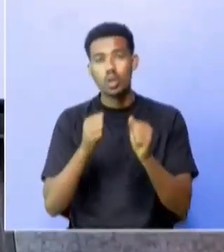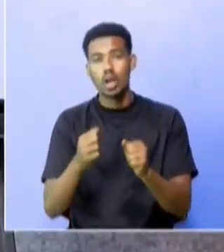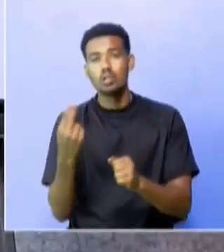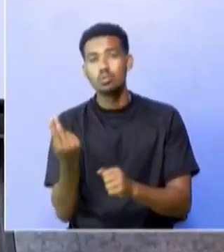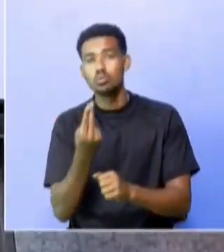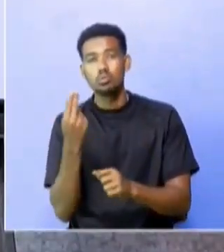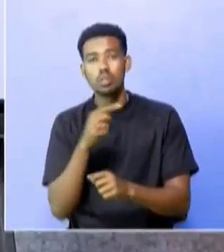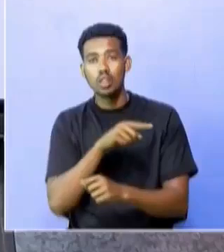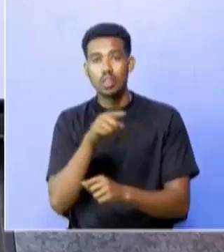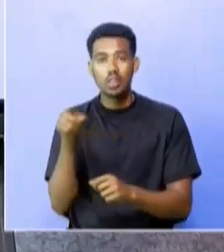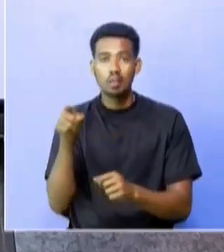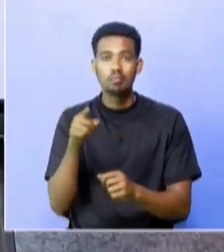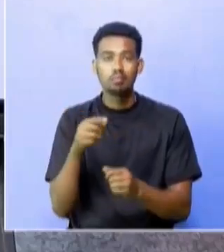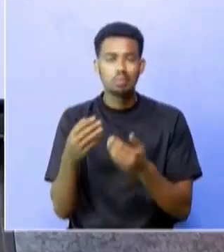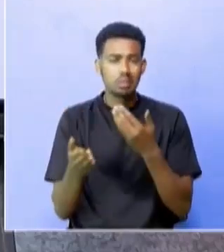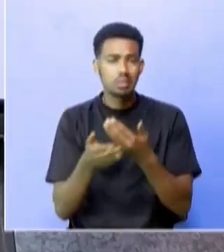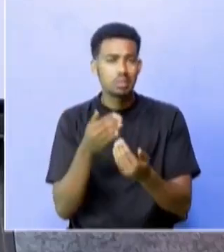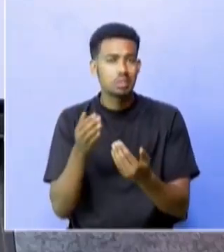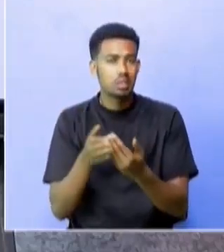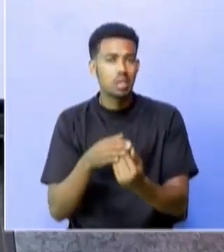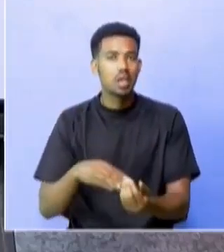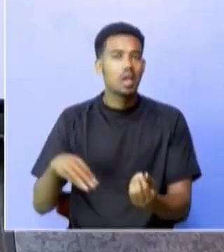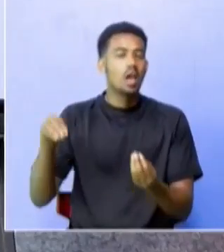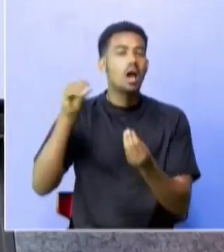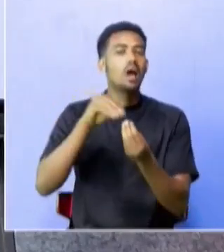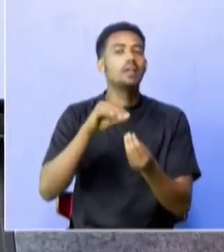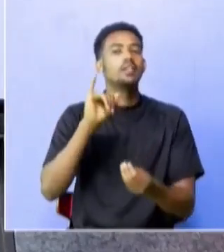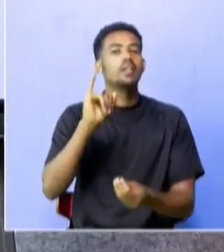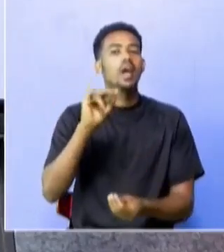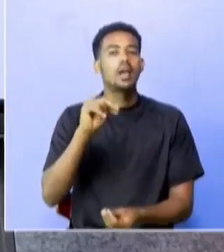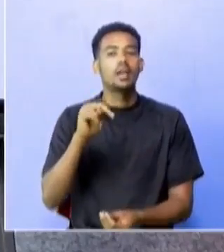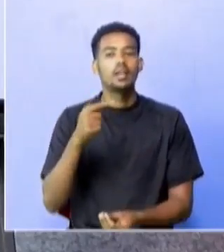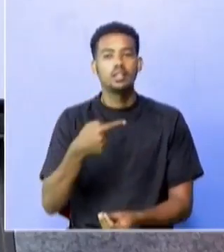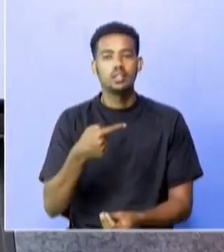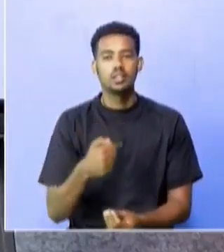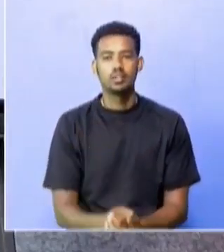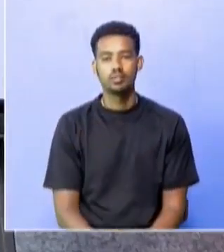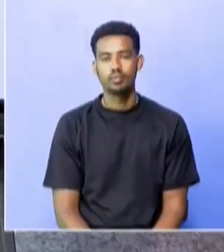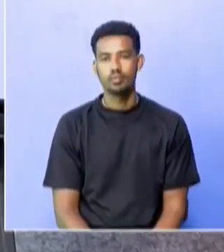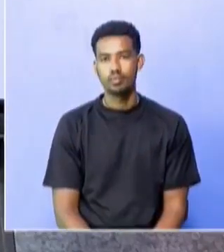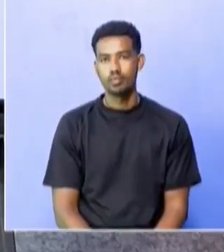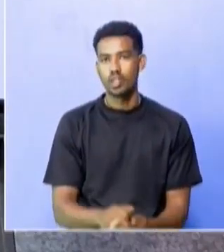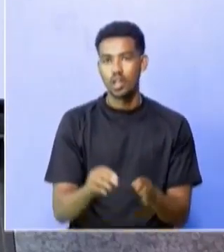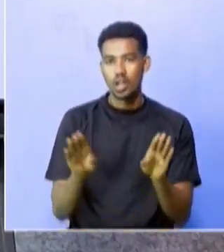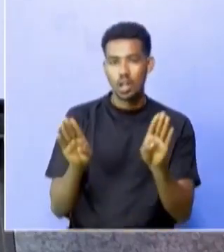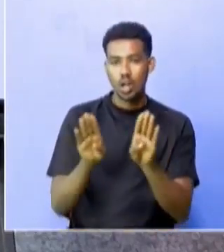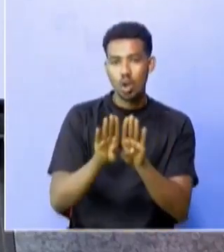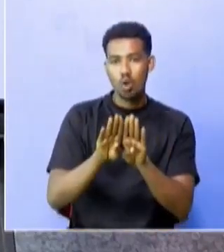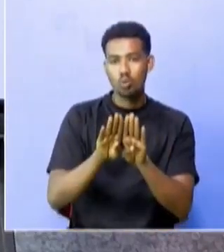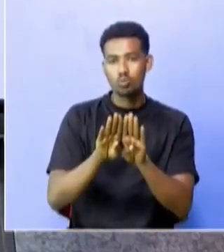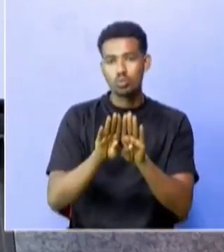easily by adding ing. So close,